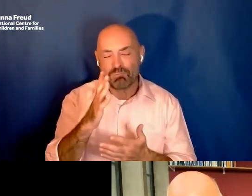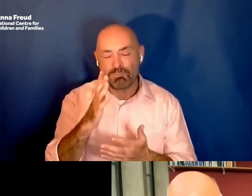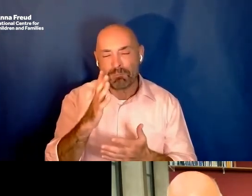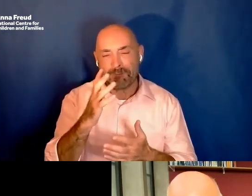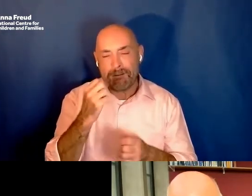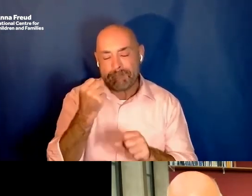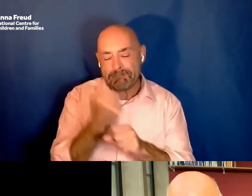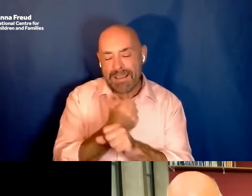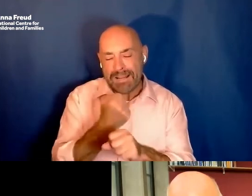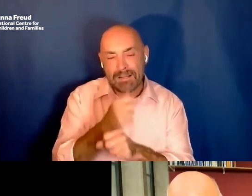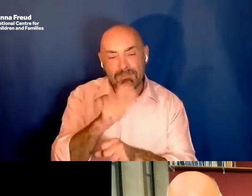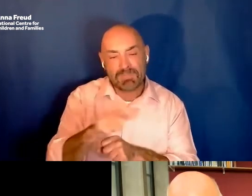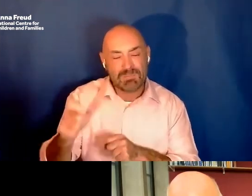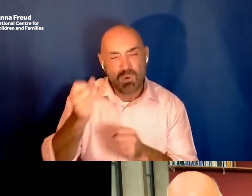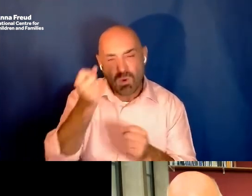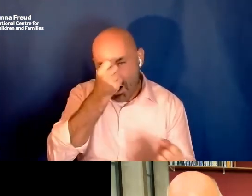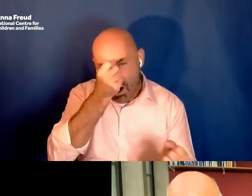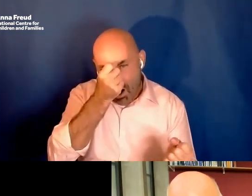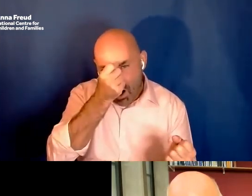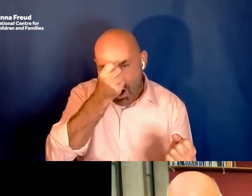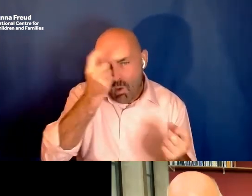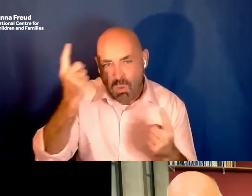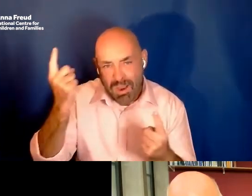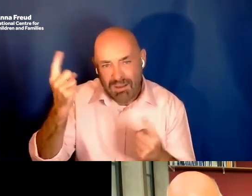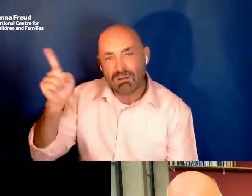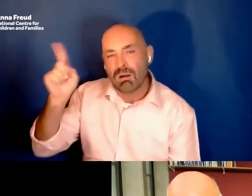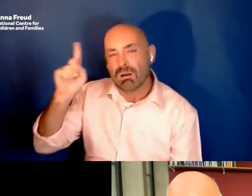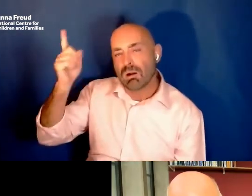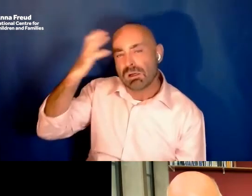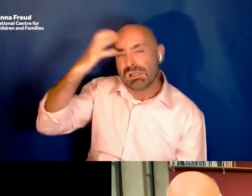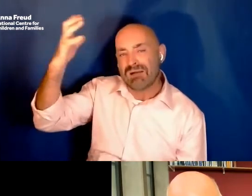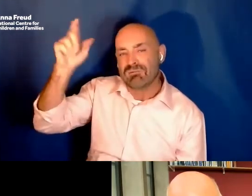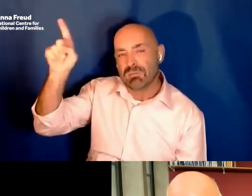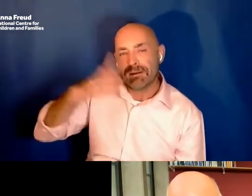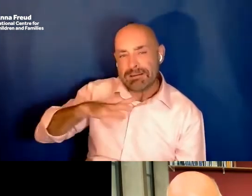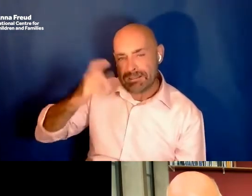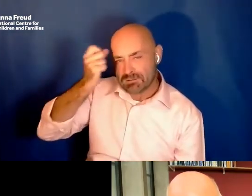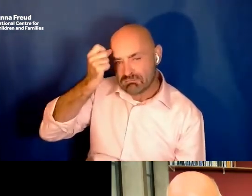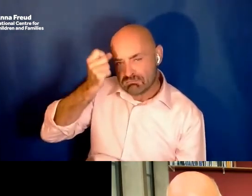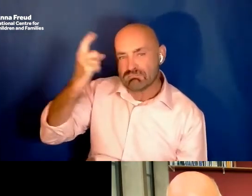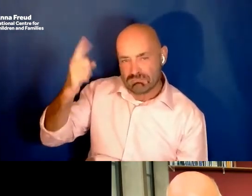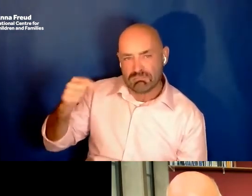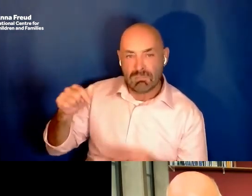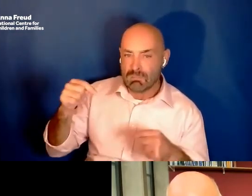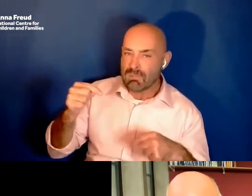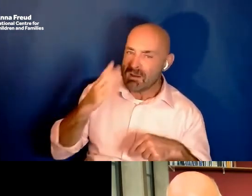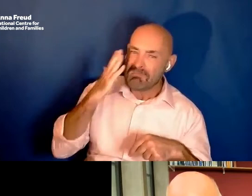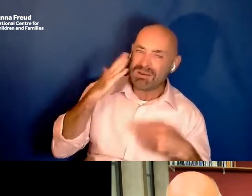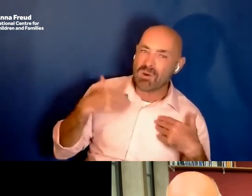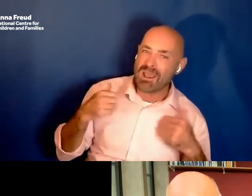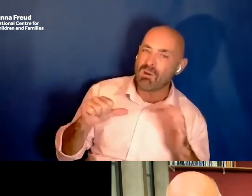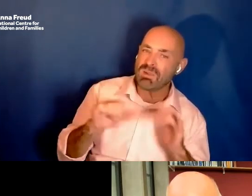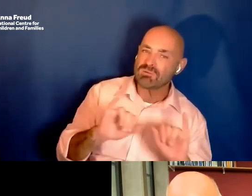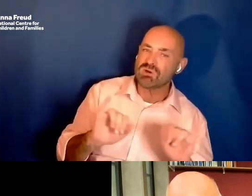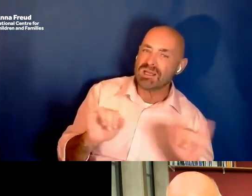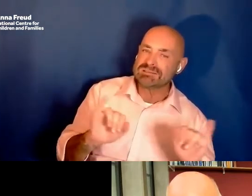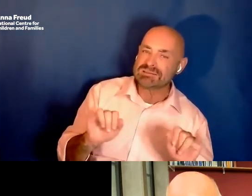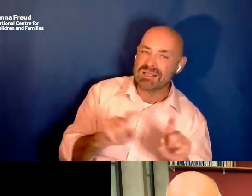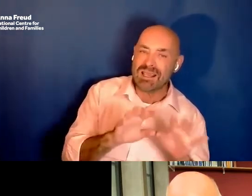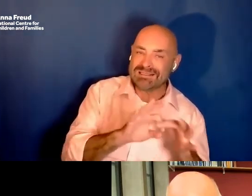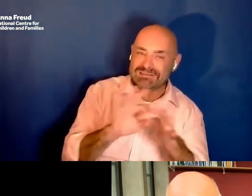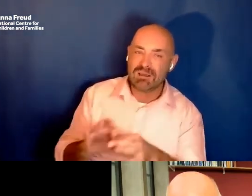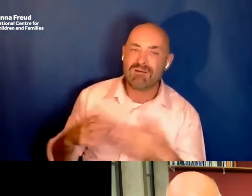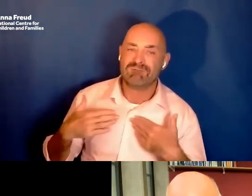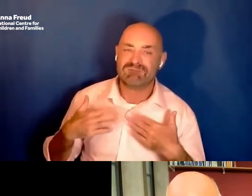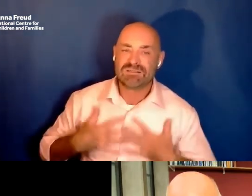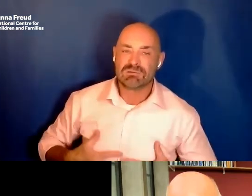people aware of, and making the government aware that this is also a mental health crisis and a physical health crisis. So